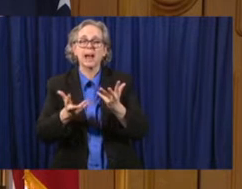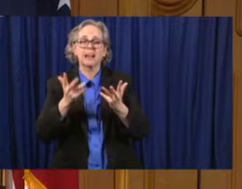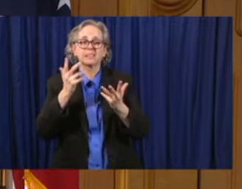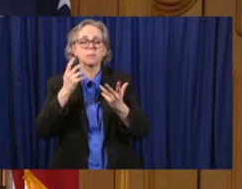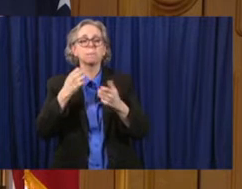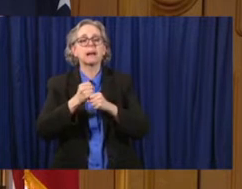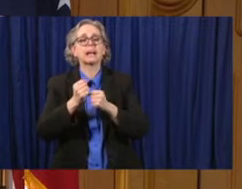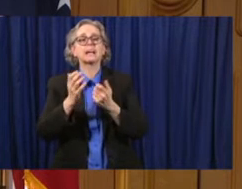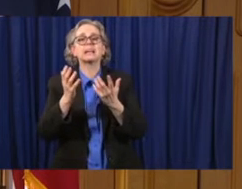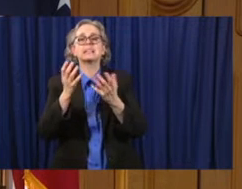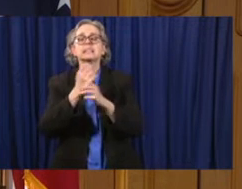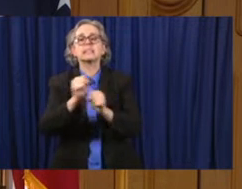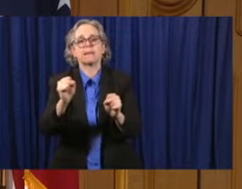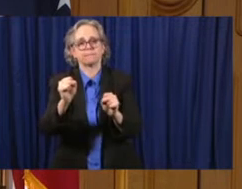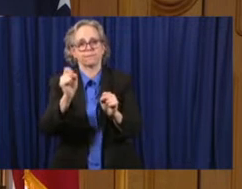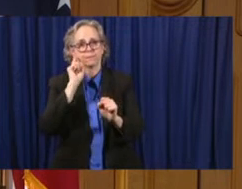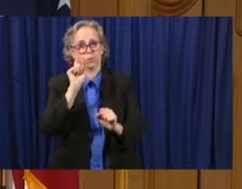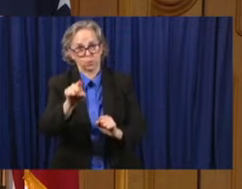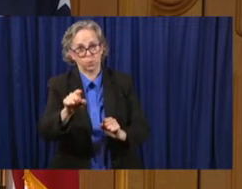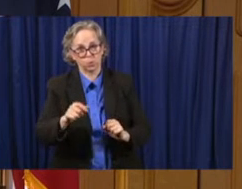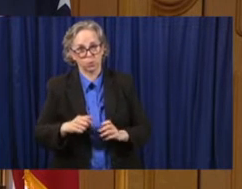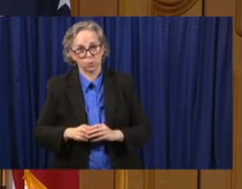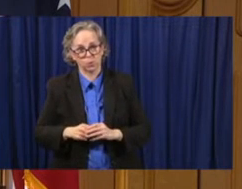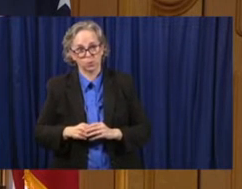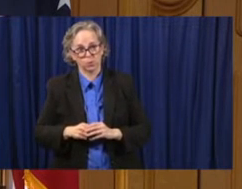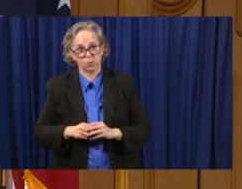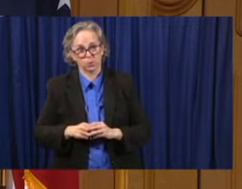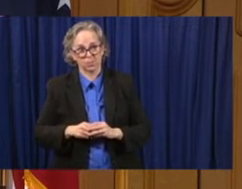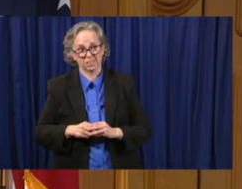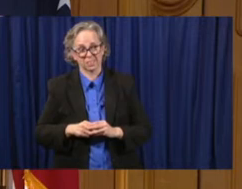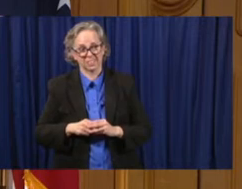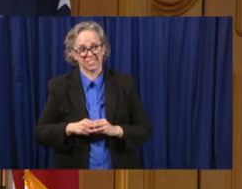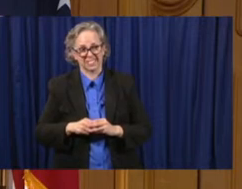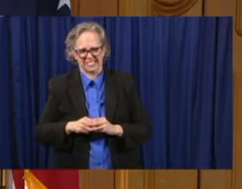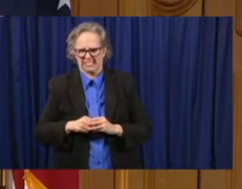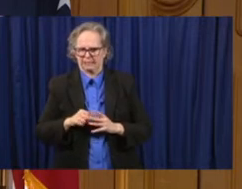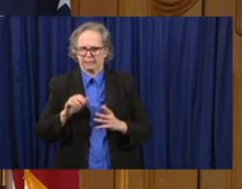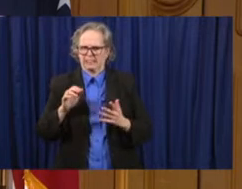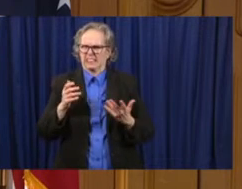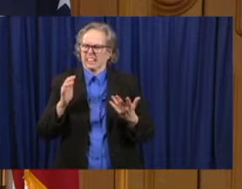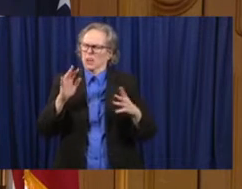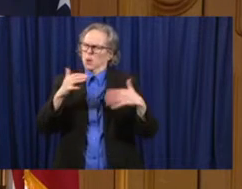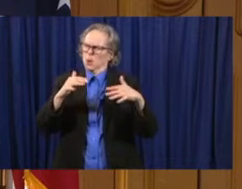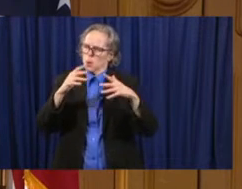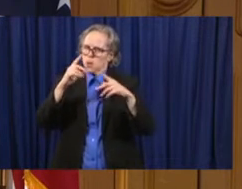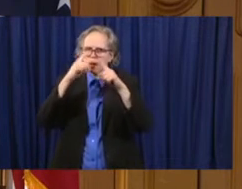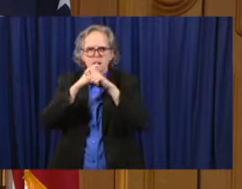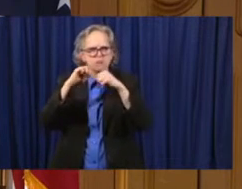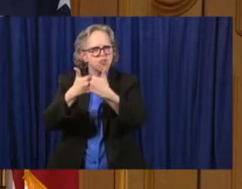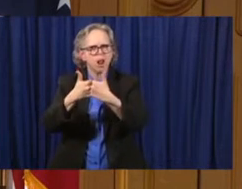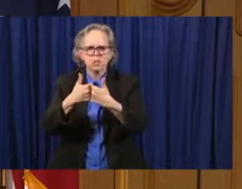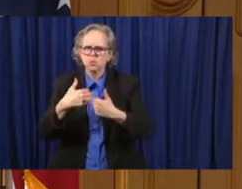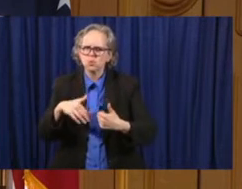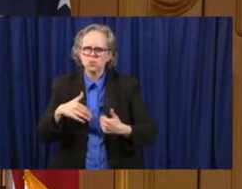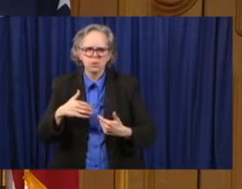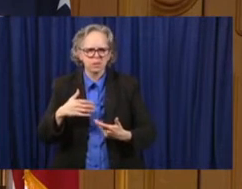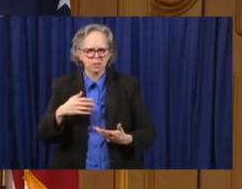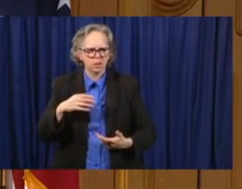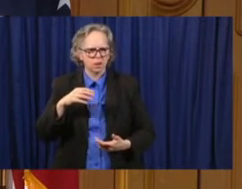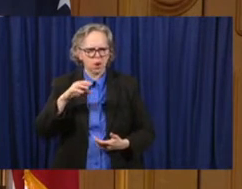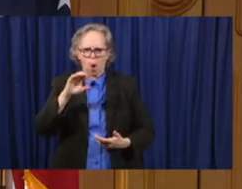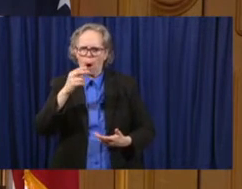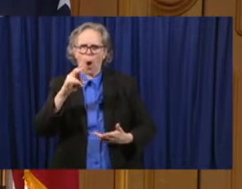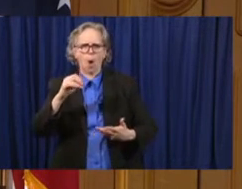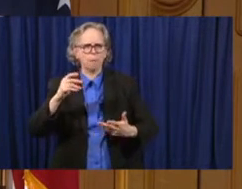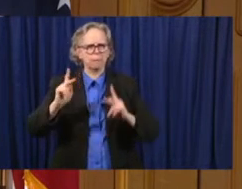can. So that's, I think, the challenge. It's our natural inclination as Ohioans to go